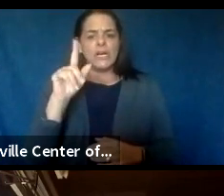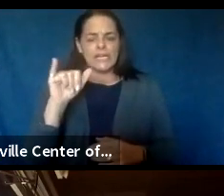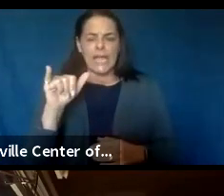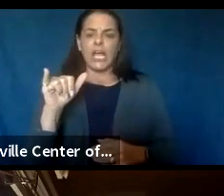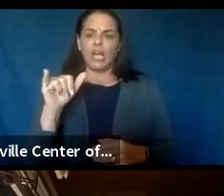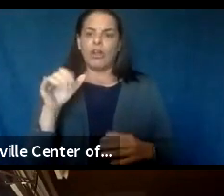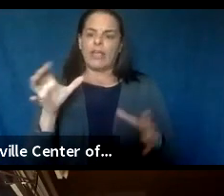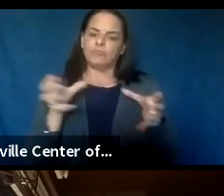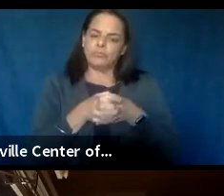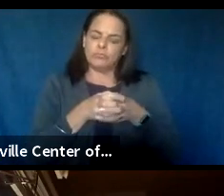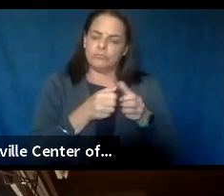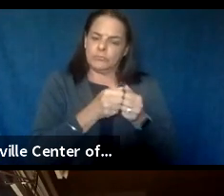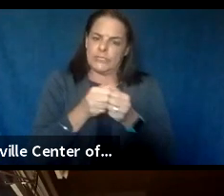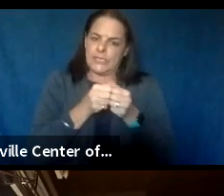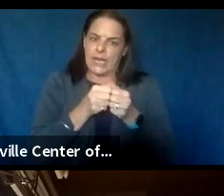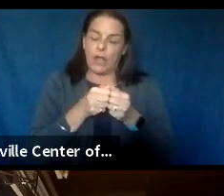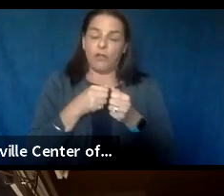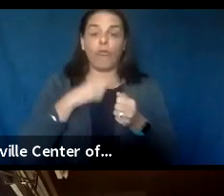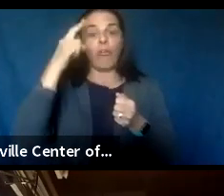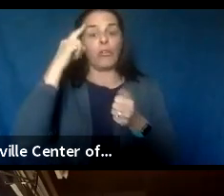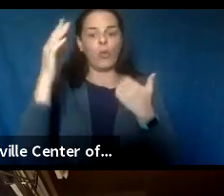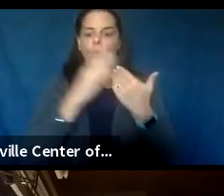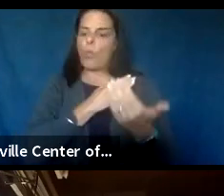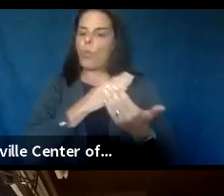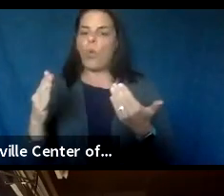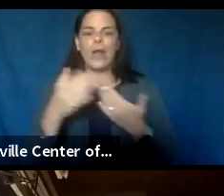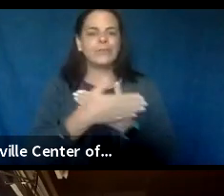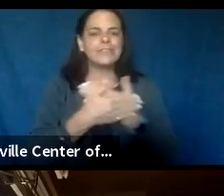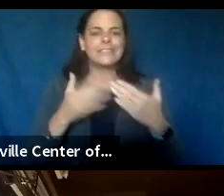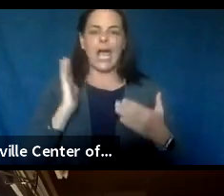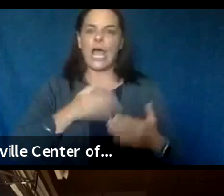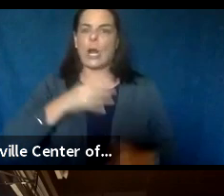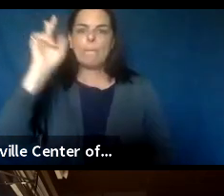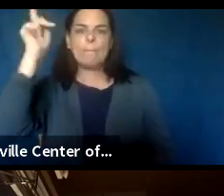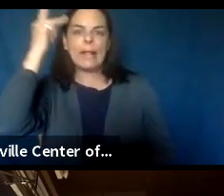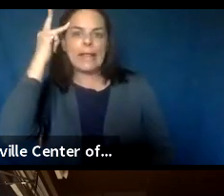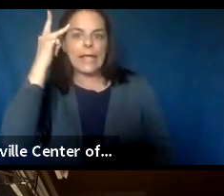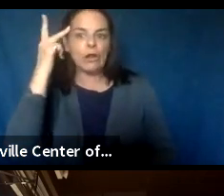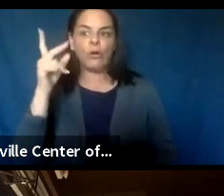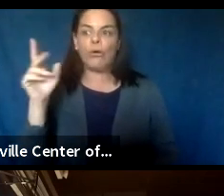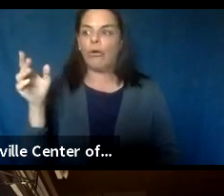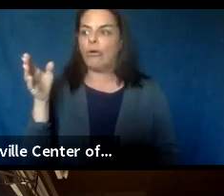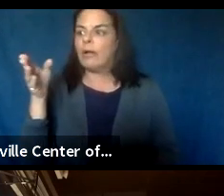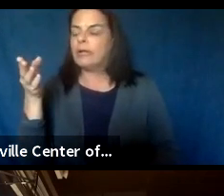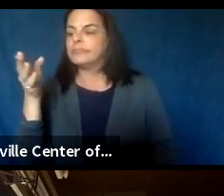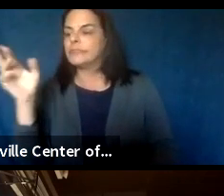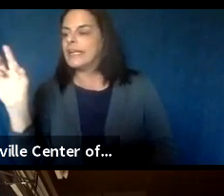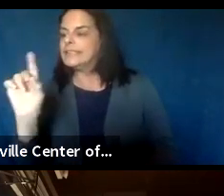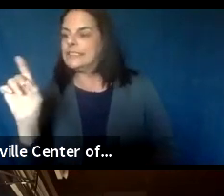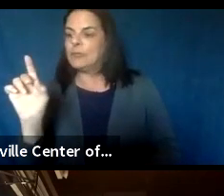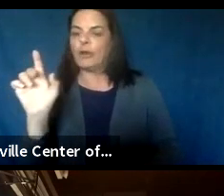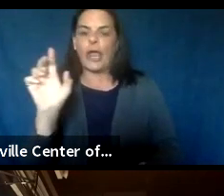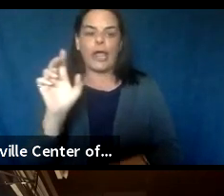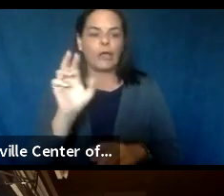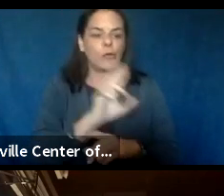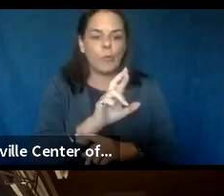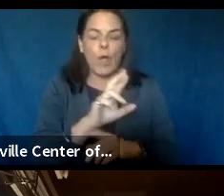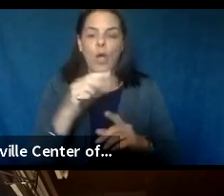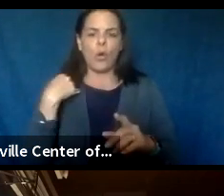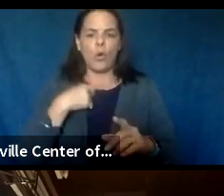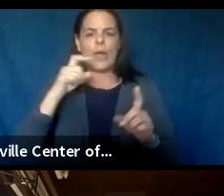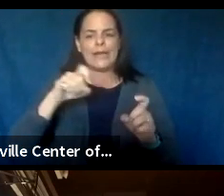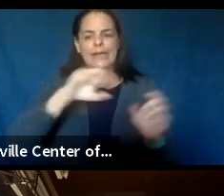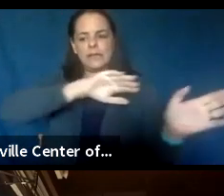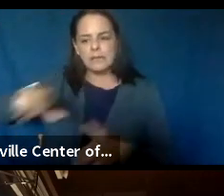banded together. I think regardless of what side our political views are, I think we need to replace any hate and content